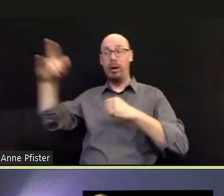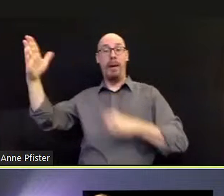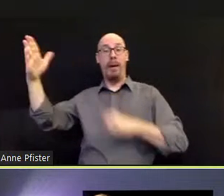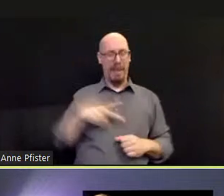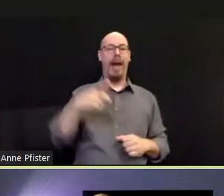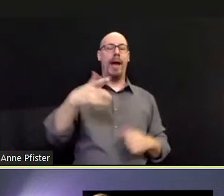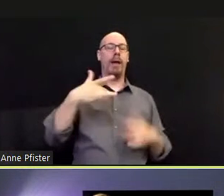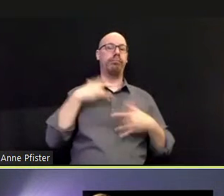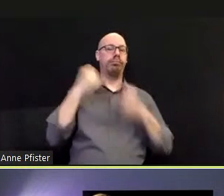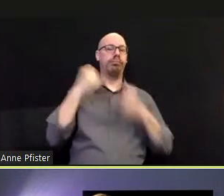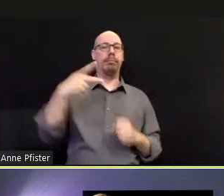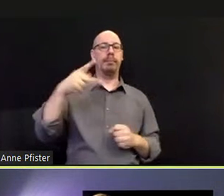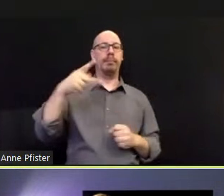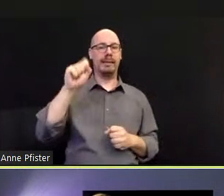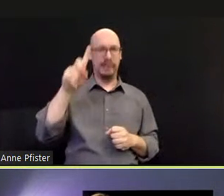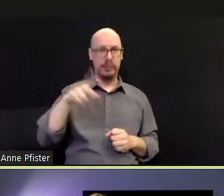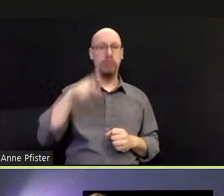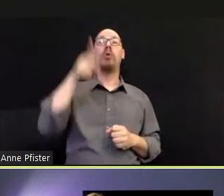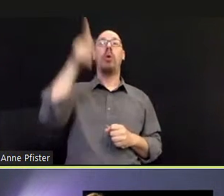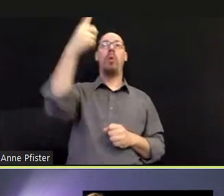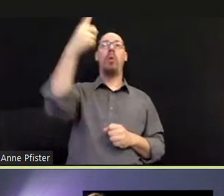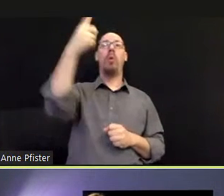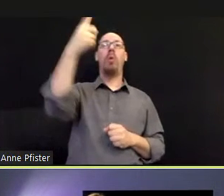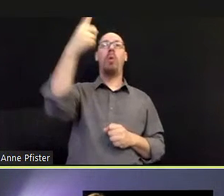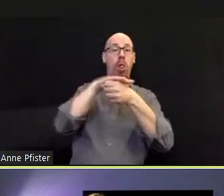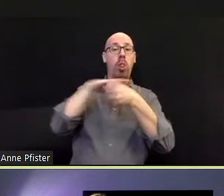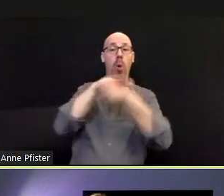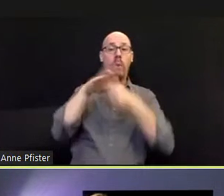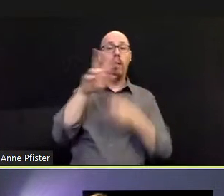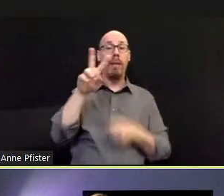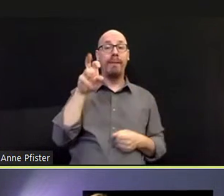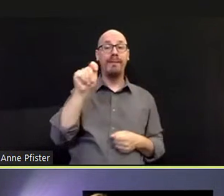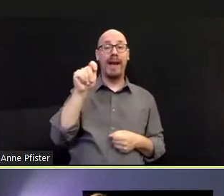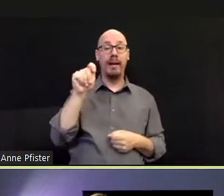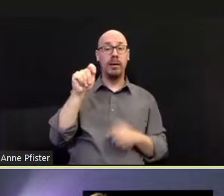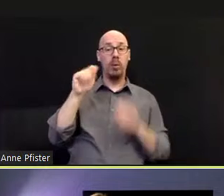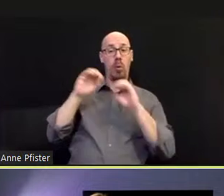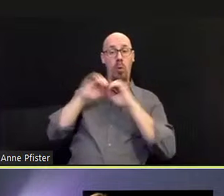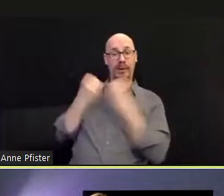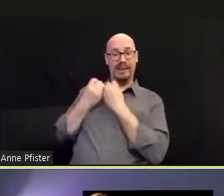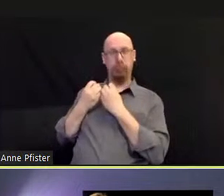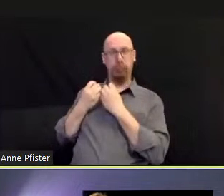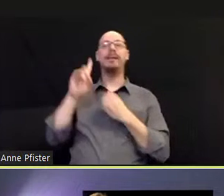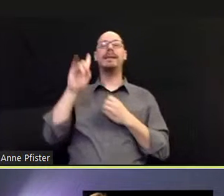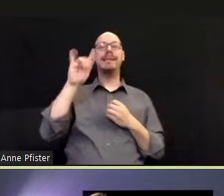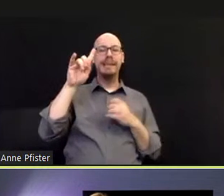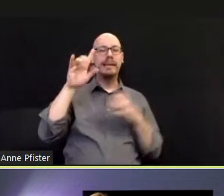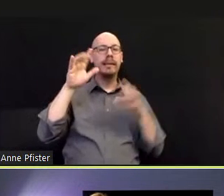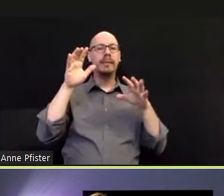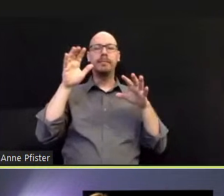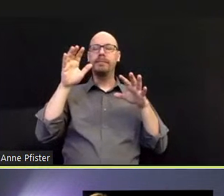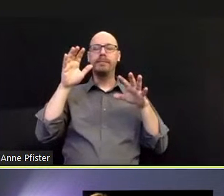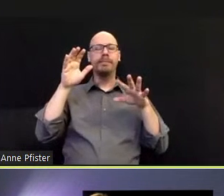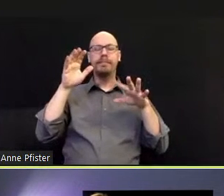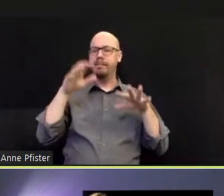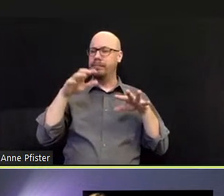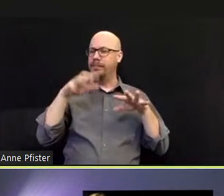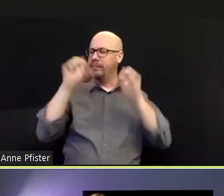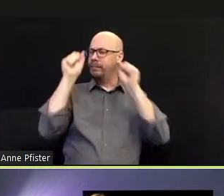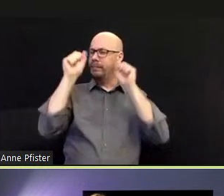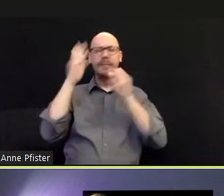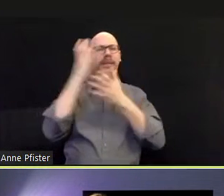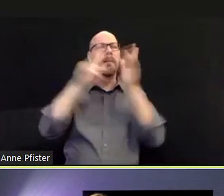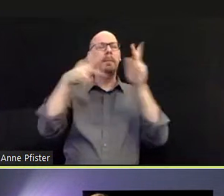local veterans organization had done some